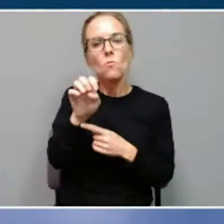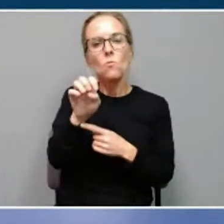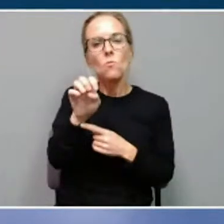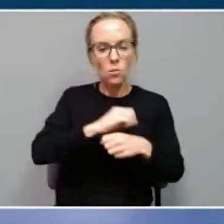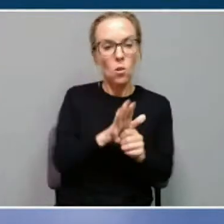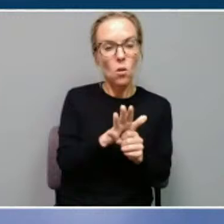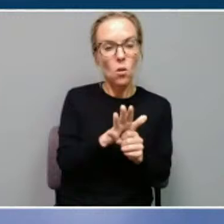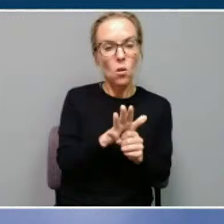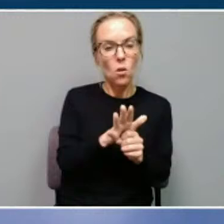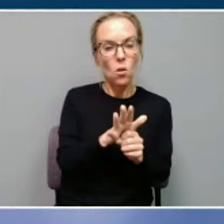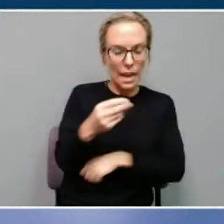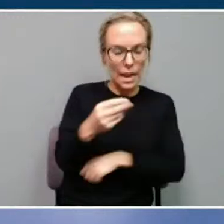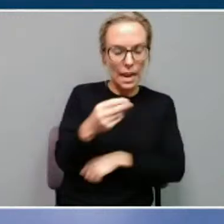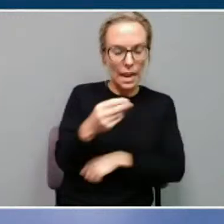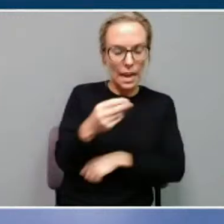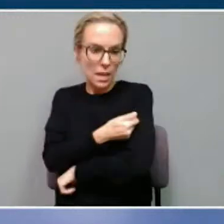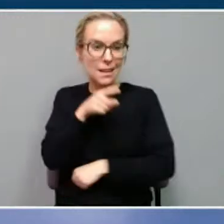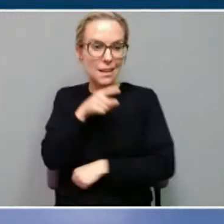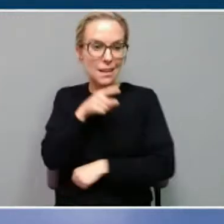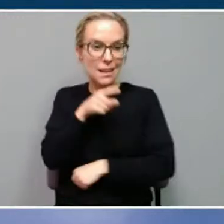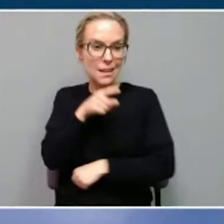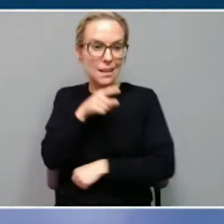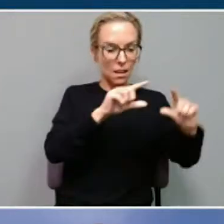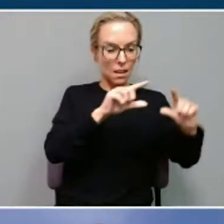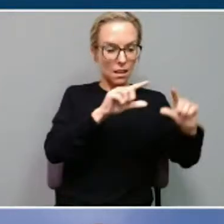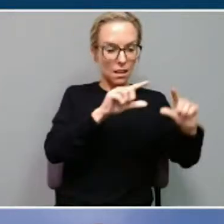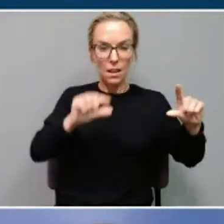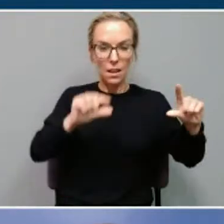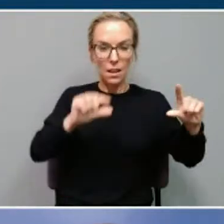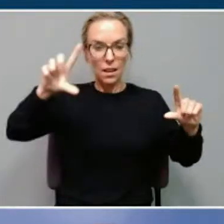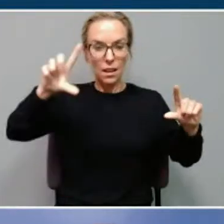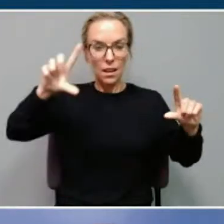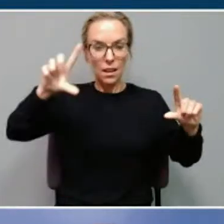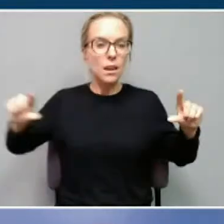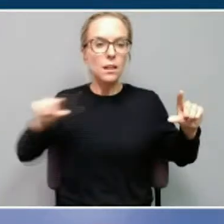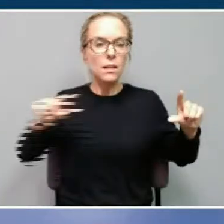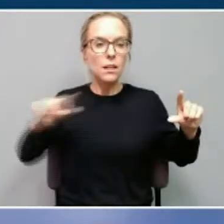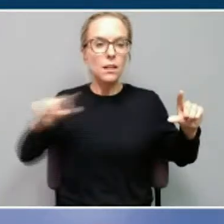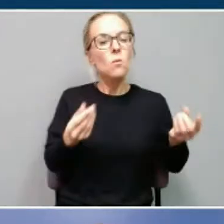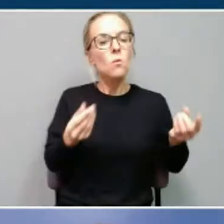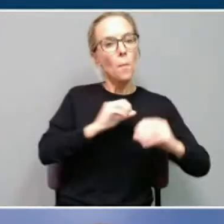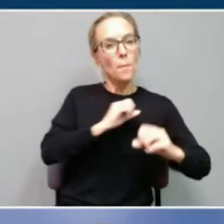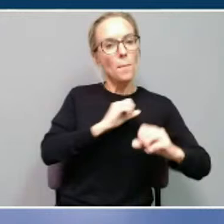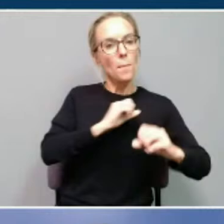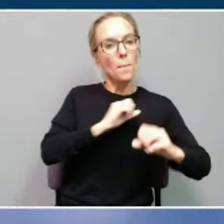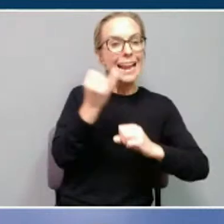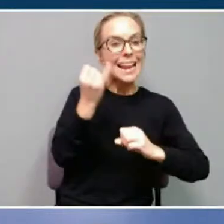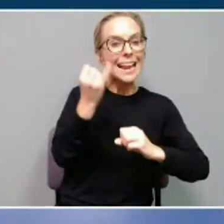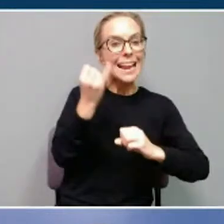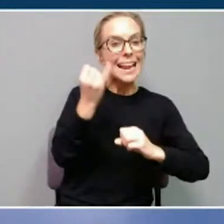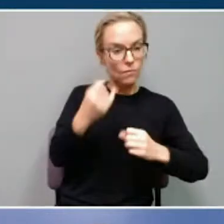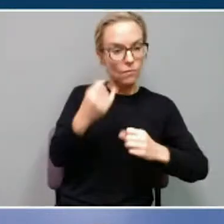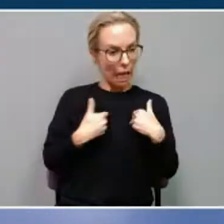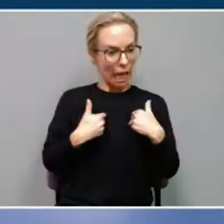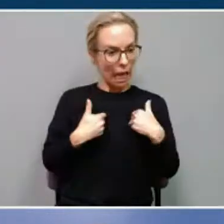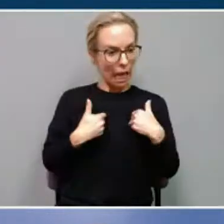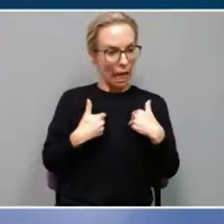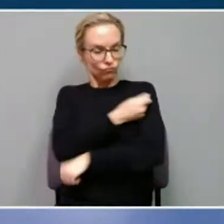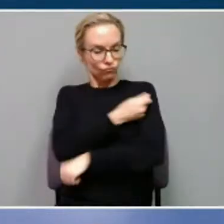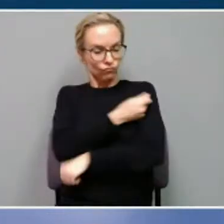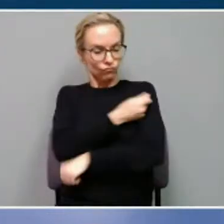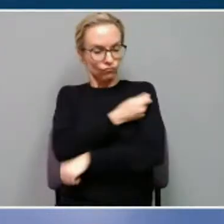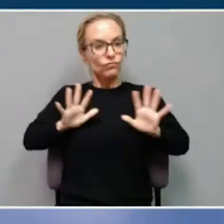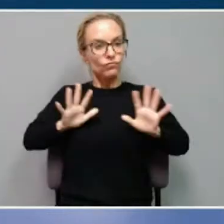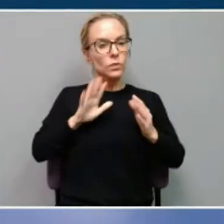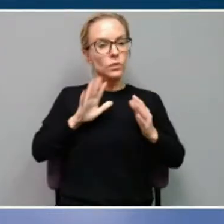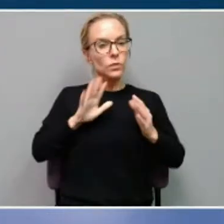chart has always been about how much more protection you get if you are vaccinated than if you are